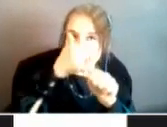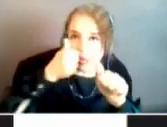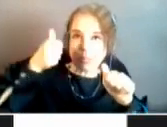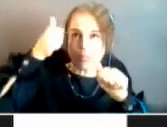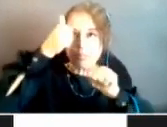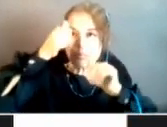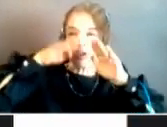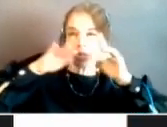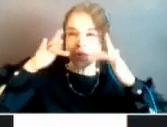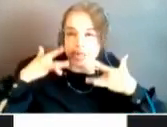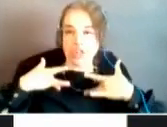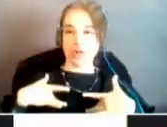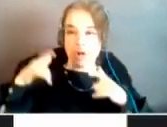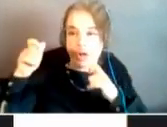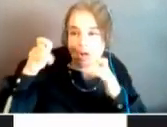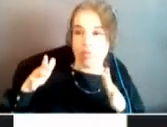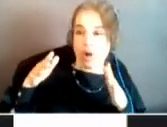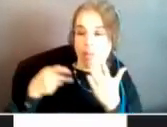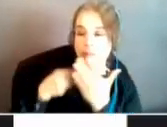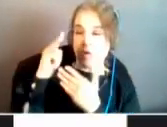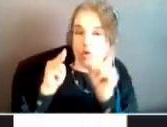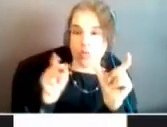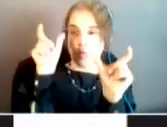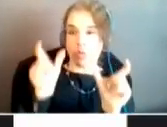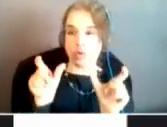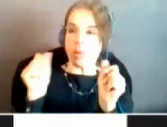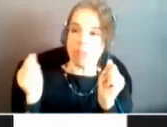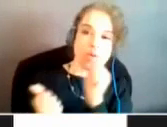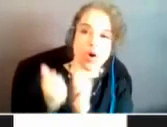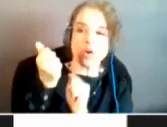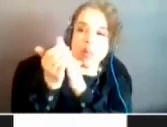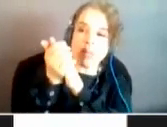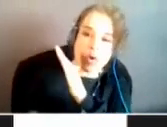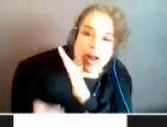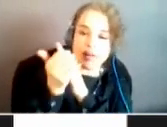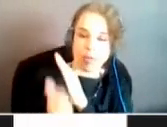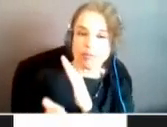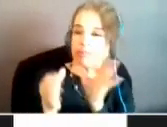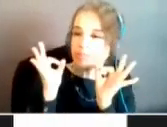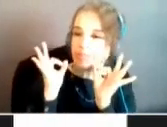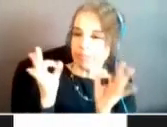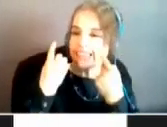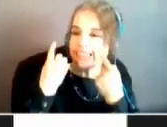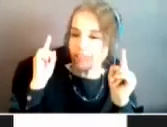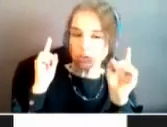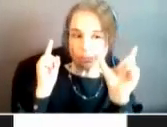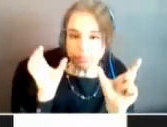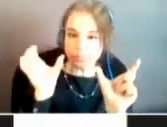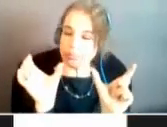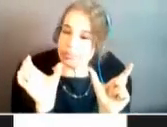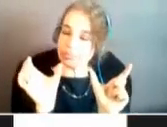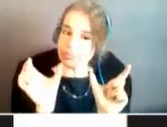screening and depression management programs were most effective. And you know,